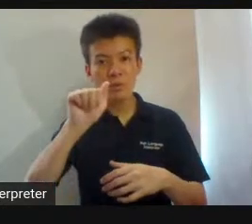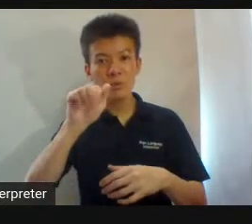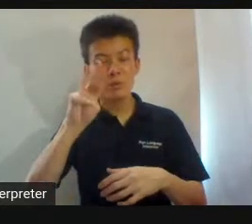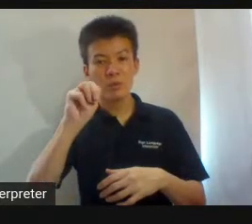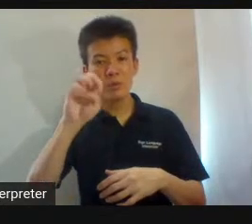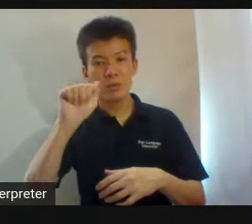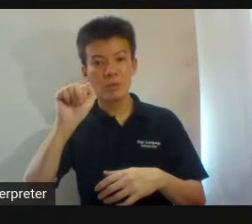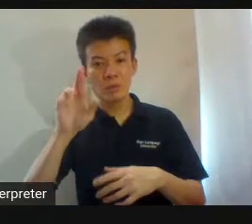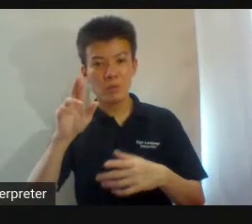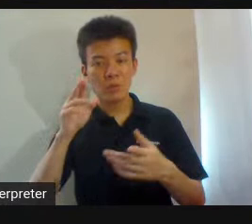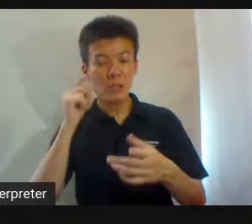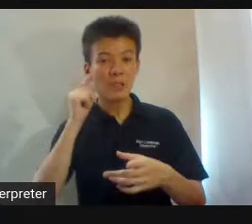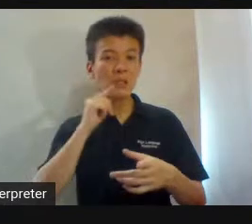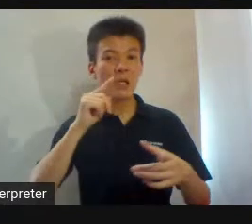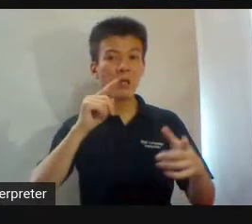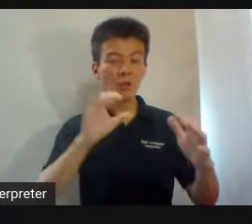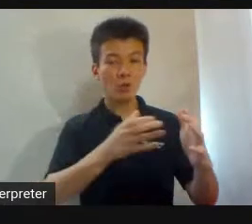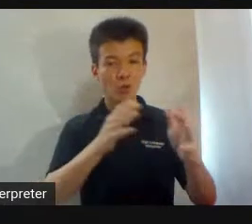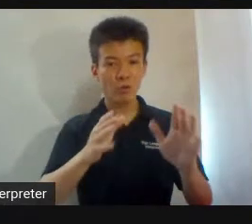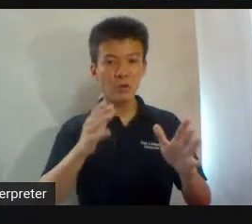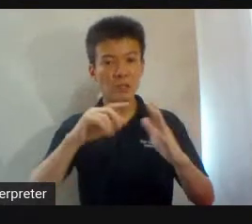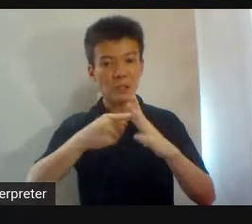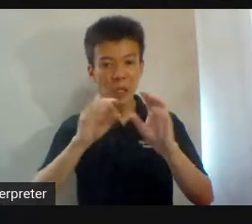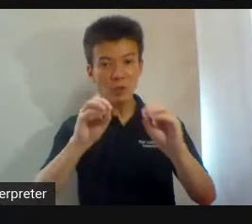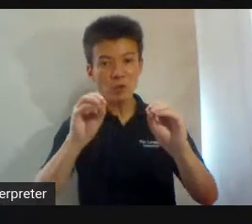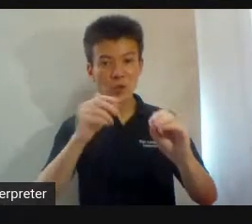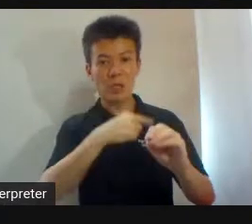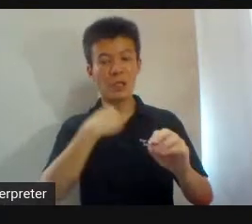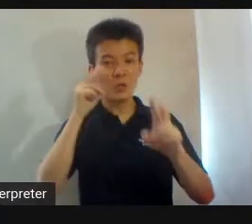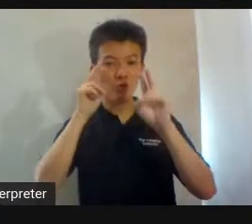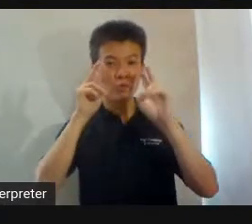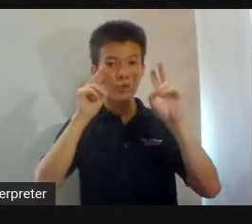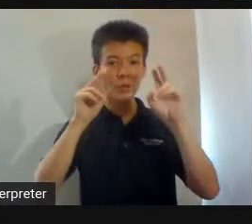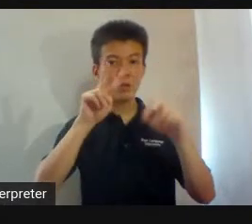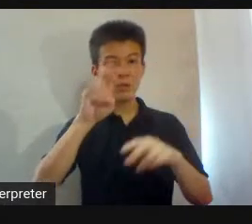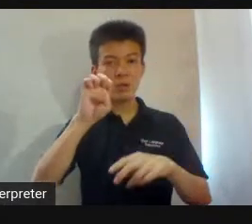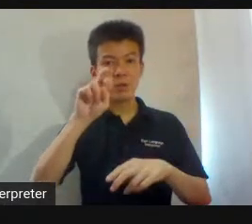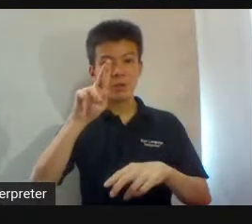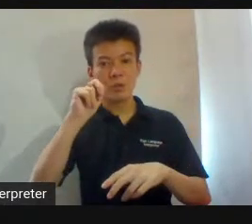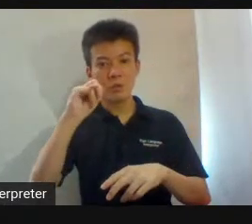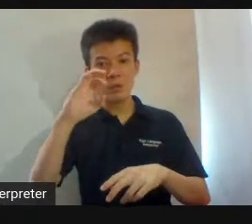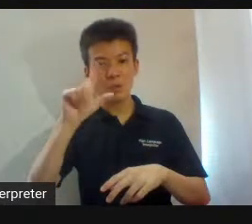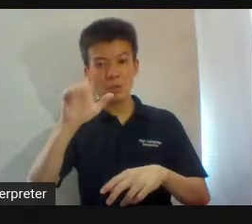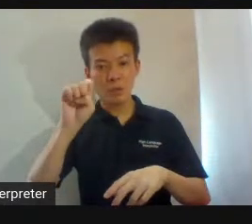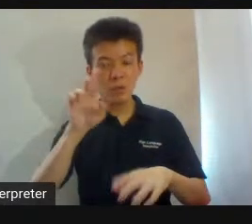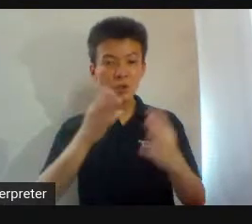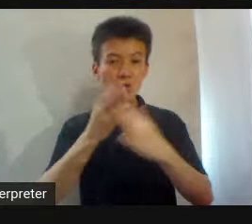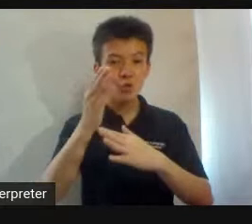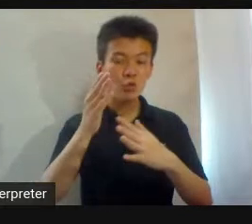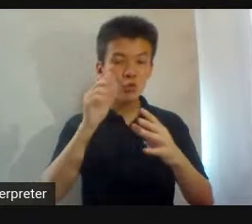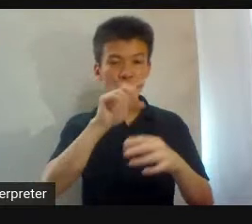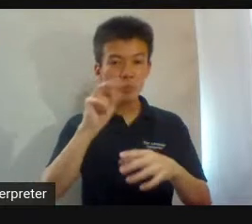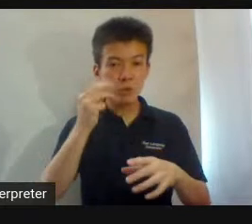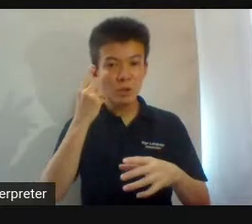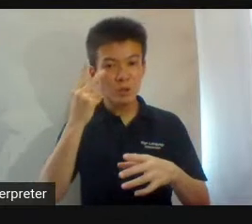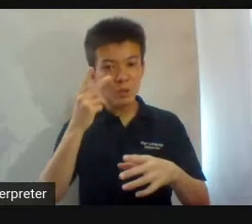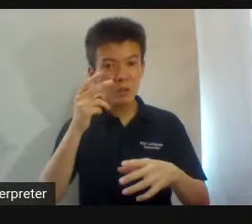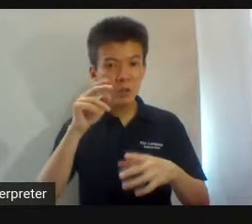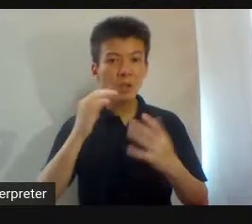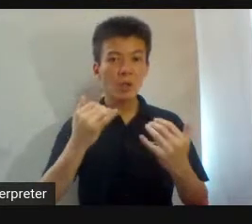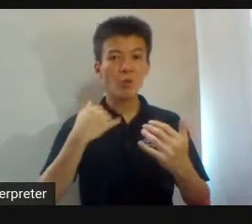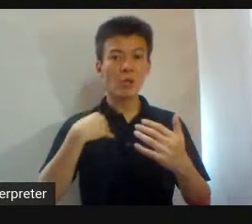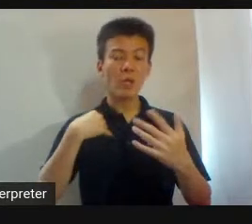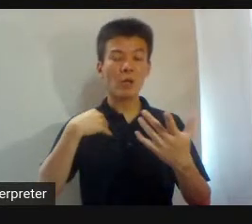deaf choreographer, and he started teaching us visual vernacular through Zoom. And then we started looking at the merits of, now that we